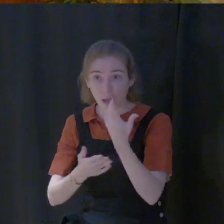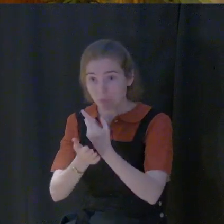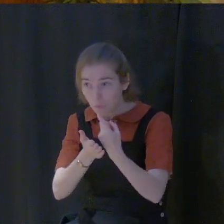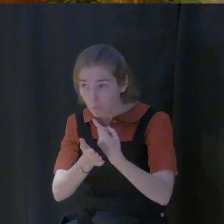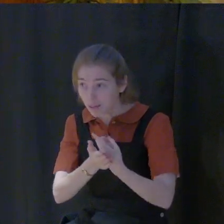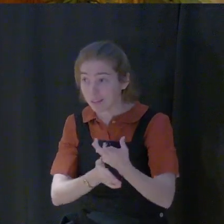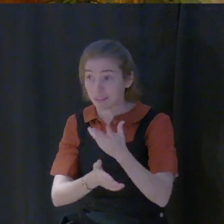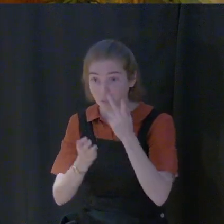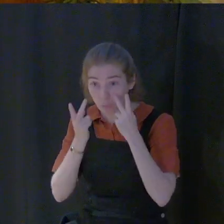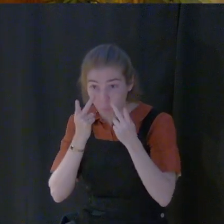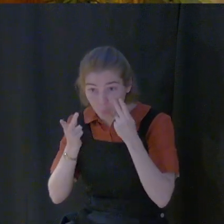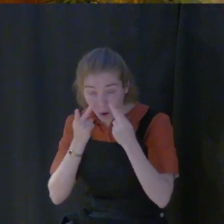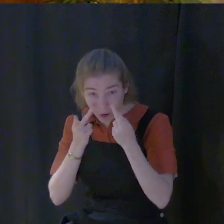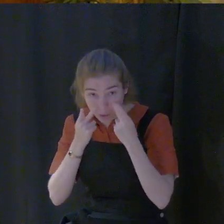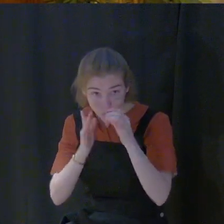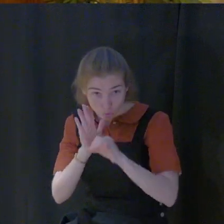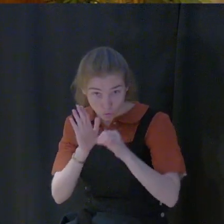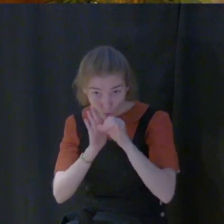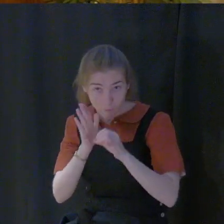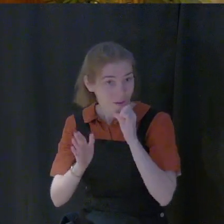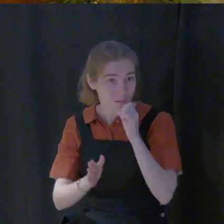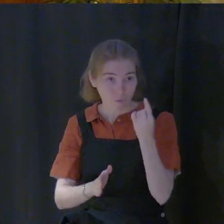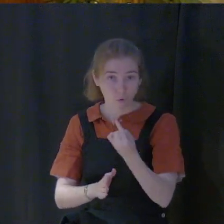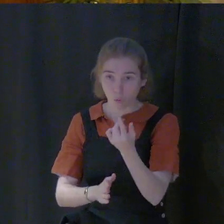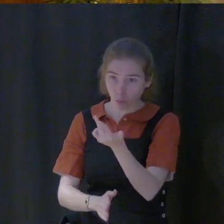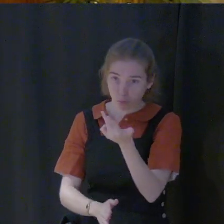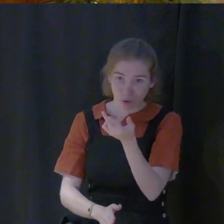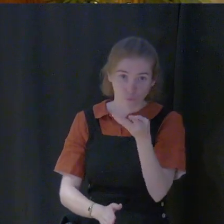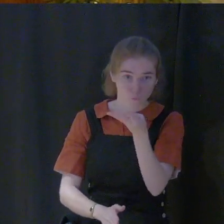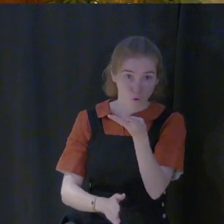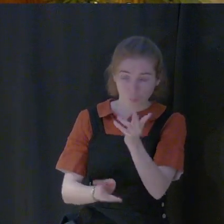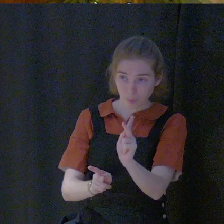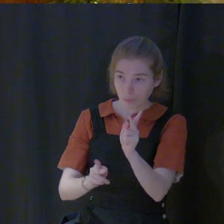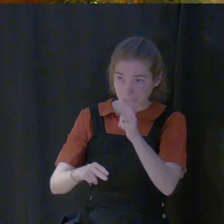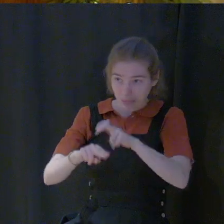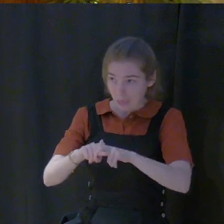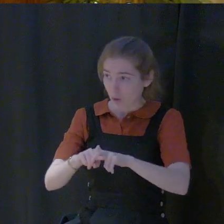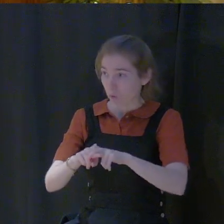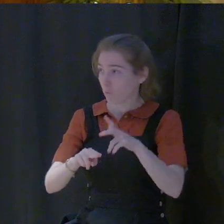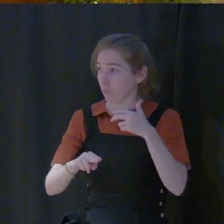do see this. It's not just for the 3 or 4 that sit here. We have